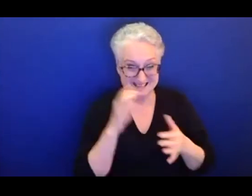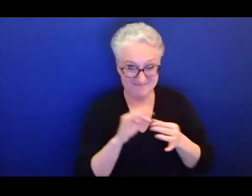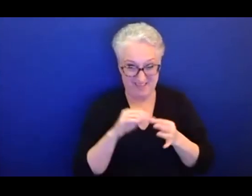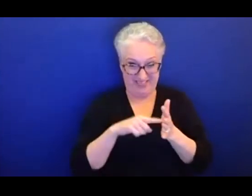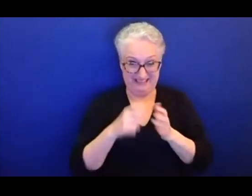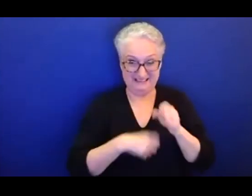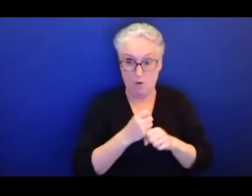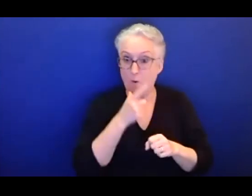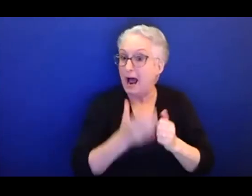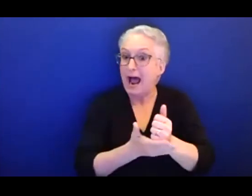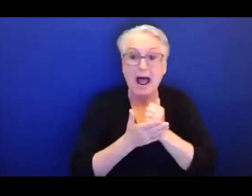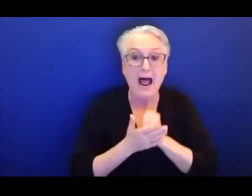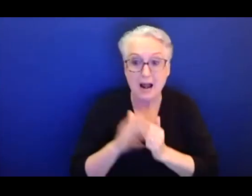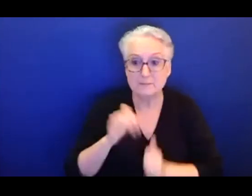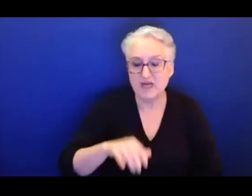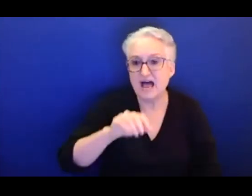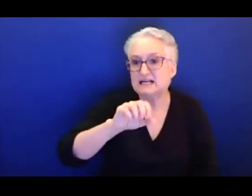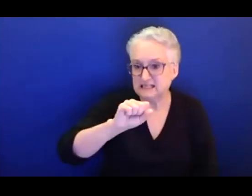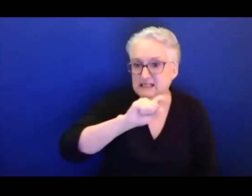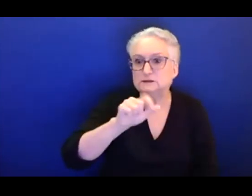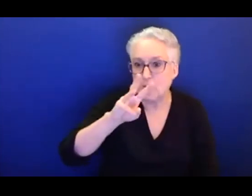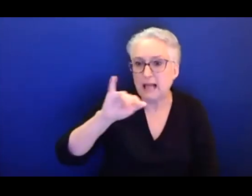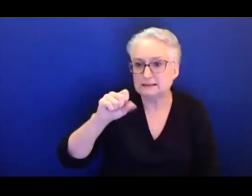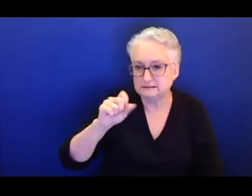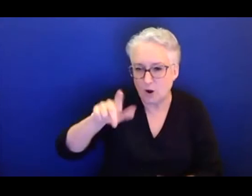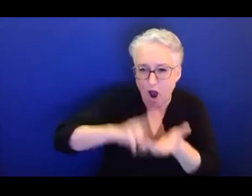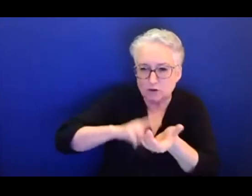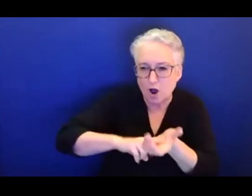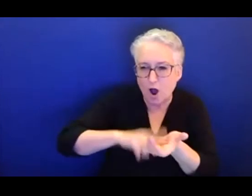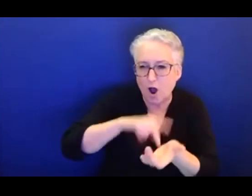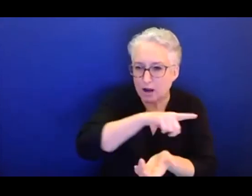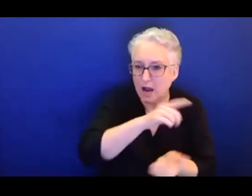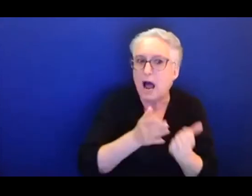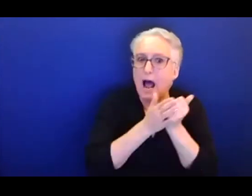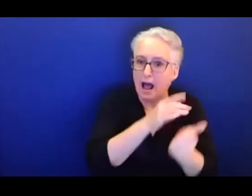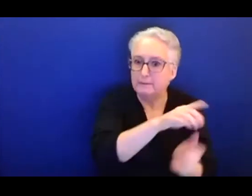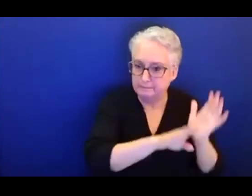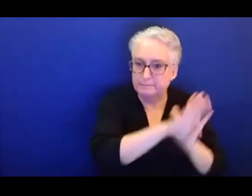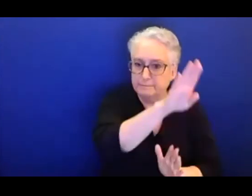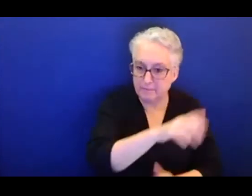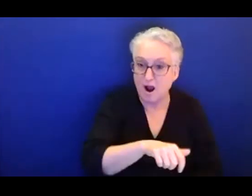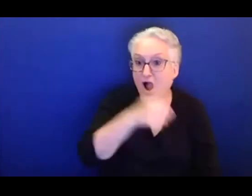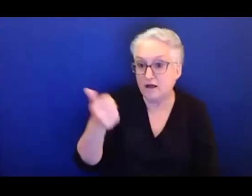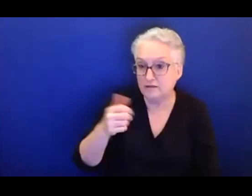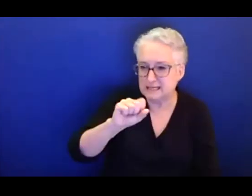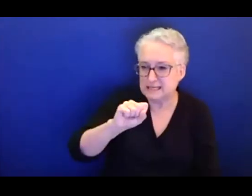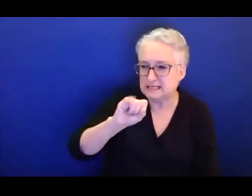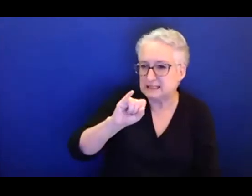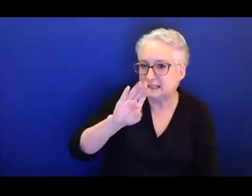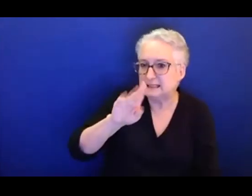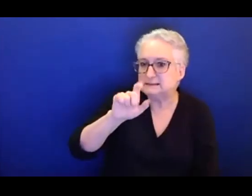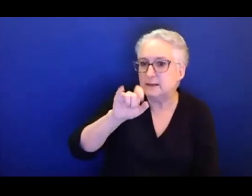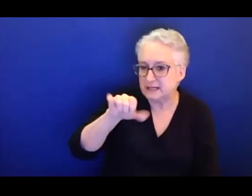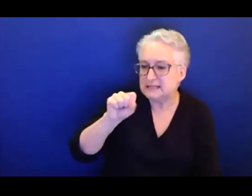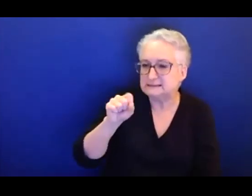residents. We also helped the Sibley Mercantile Building with 8 restaurants downtown, and which is also next door to the commissary, which is